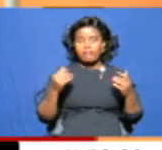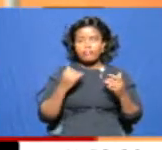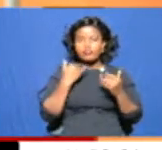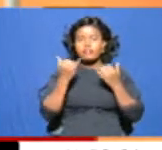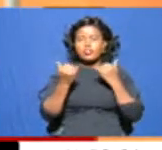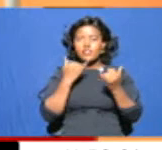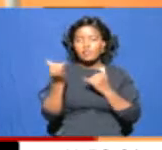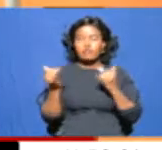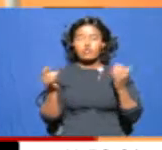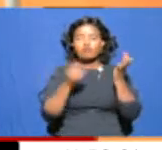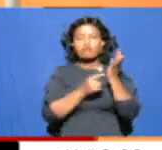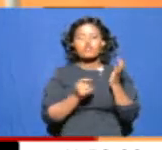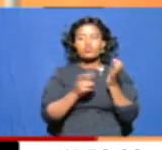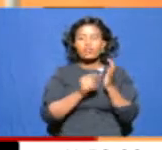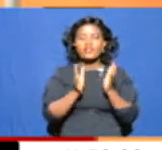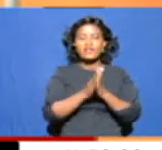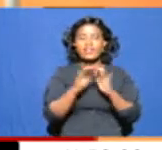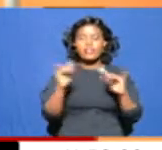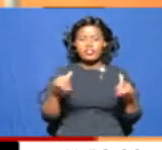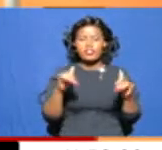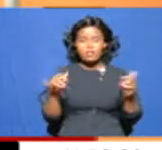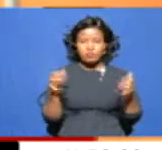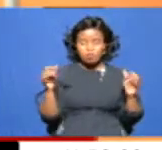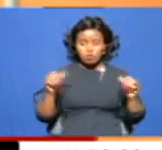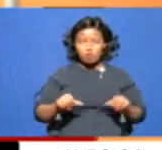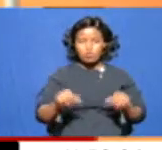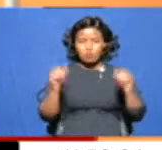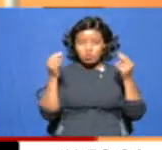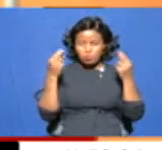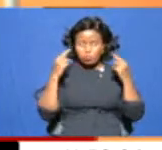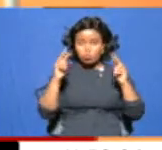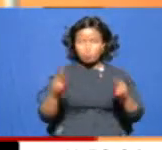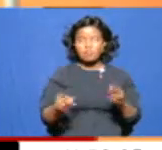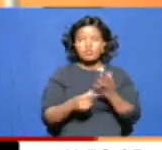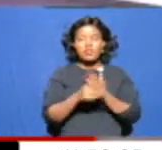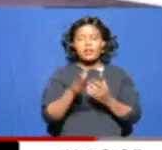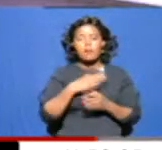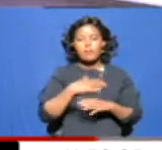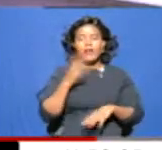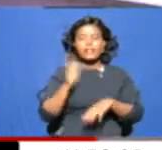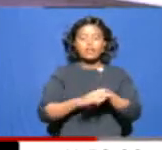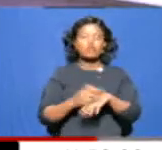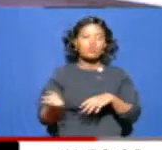and Tamrini. So do enjoy that. And, well, I'm Richard Munga. Have a good day.